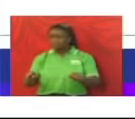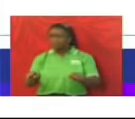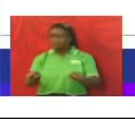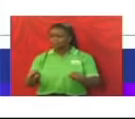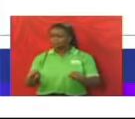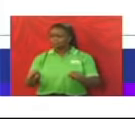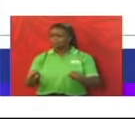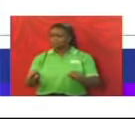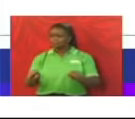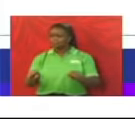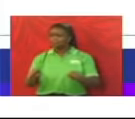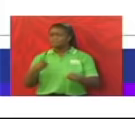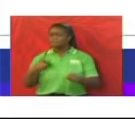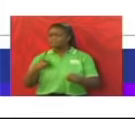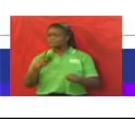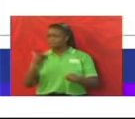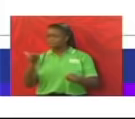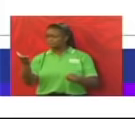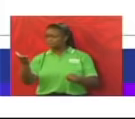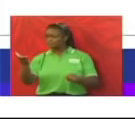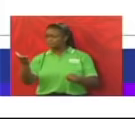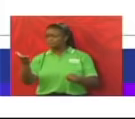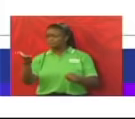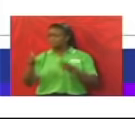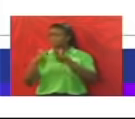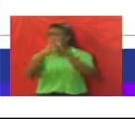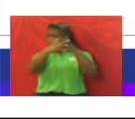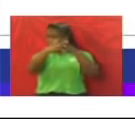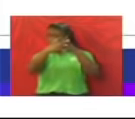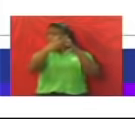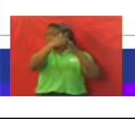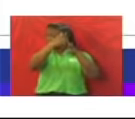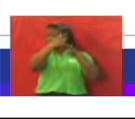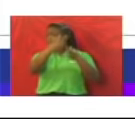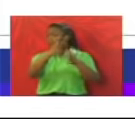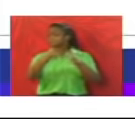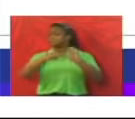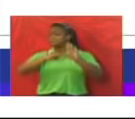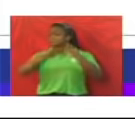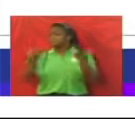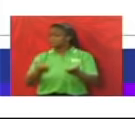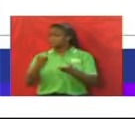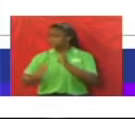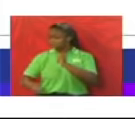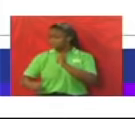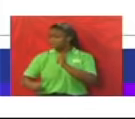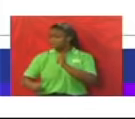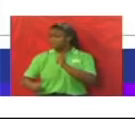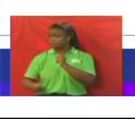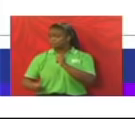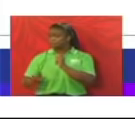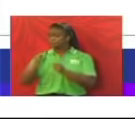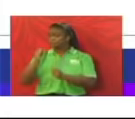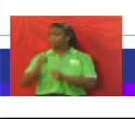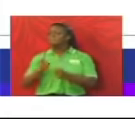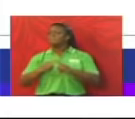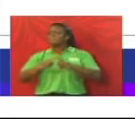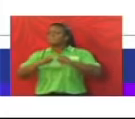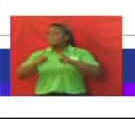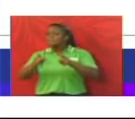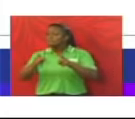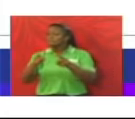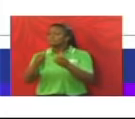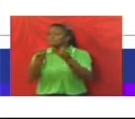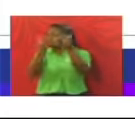the United States that's co-managed by the CDC and the FDA. Of course, disclaimer with that the data there is unverified. The